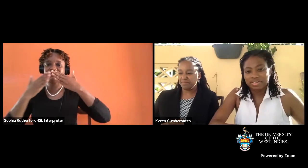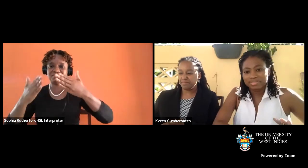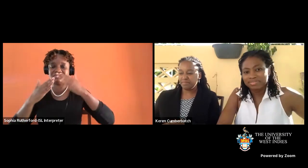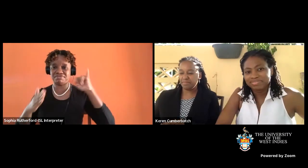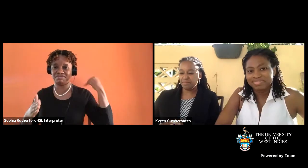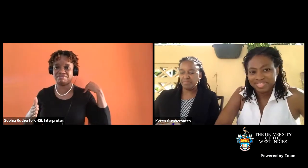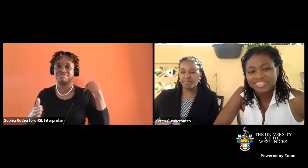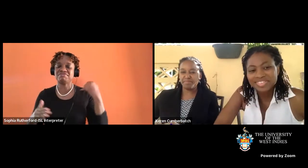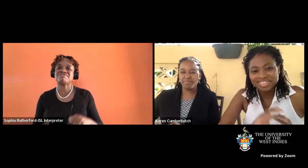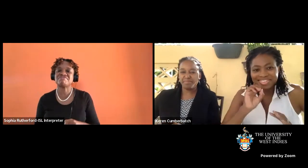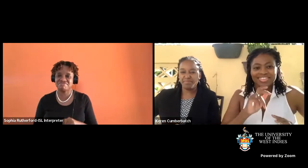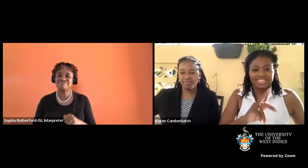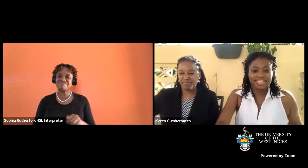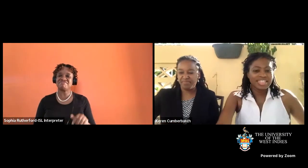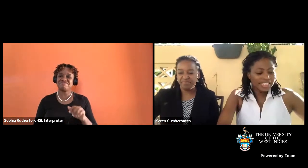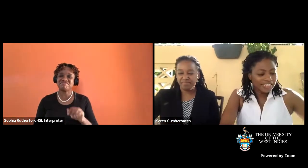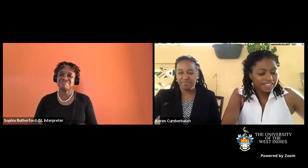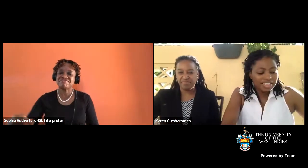Yeah.